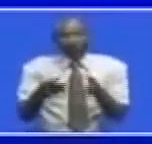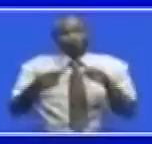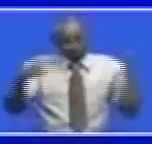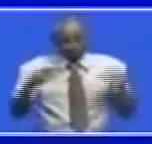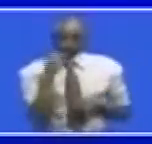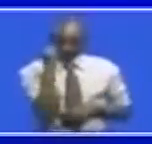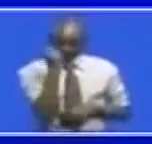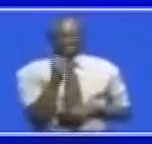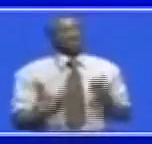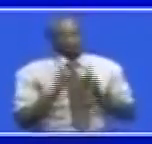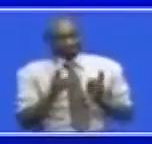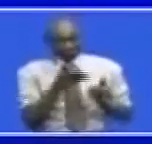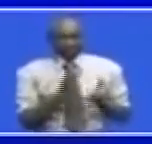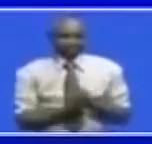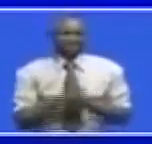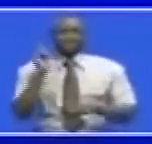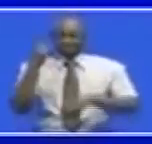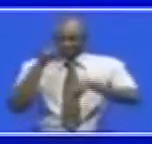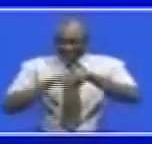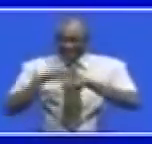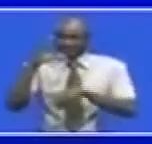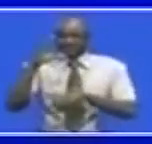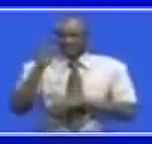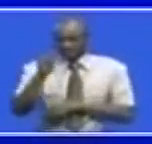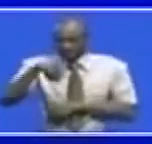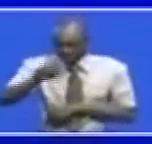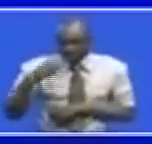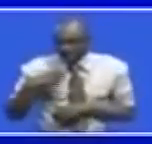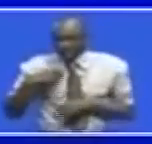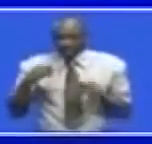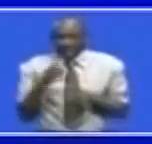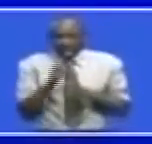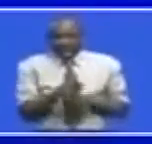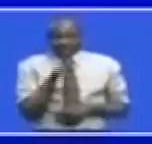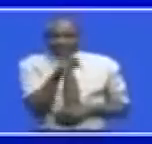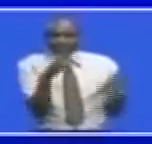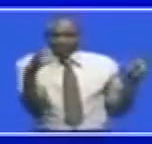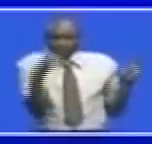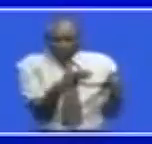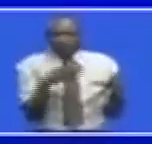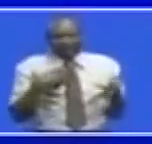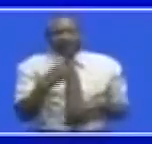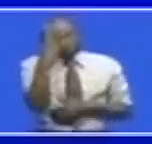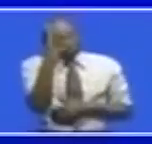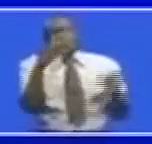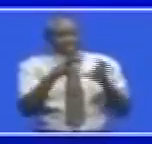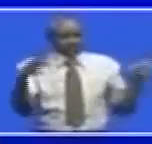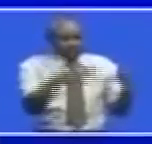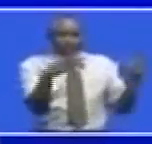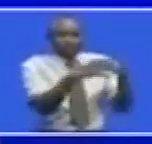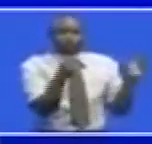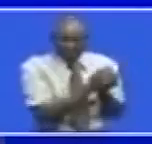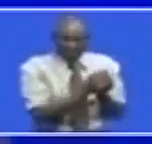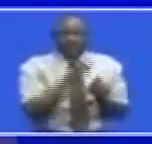opposition politics. For the first time, the party finds itself in the ring against a daring alliance of four parties that form